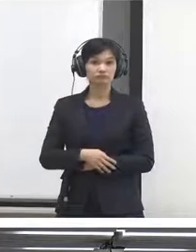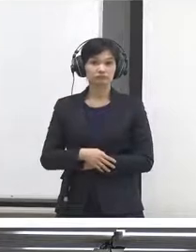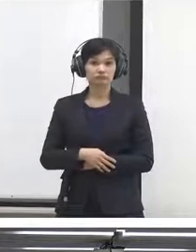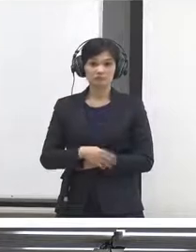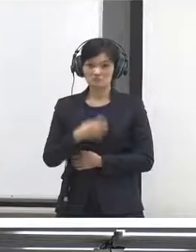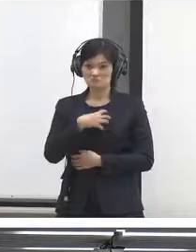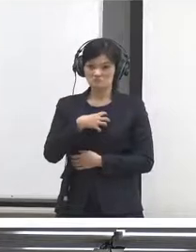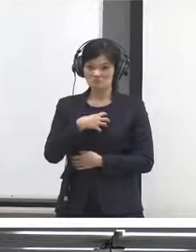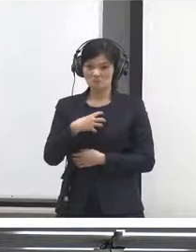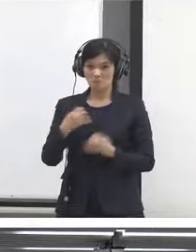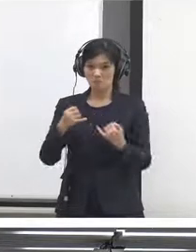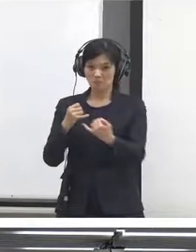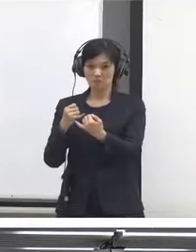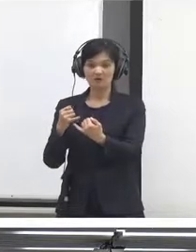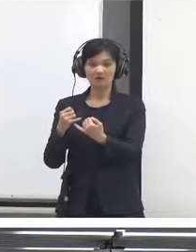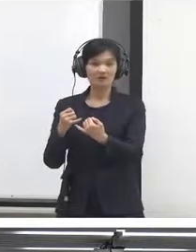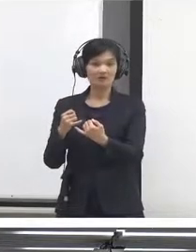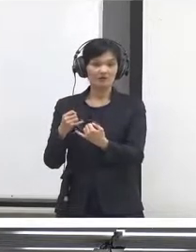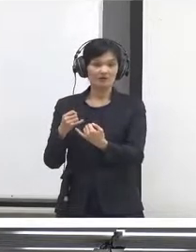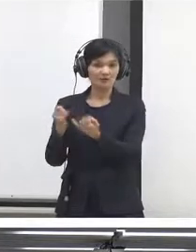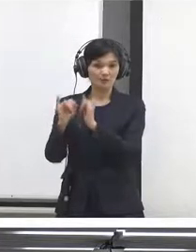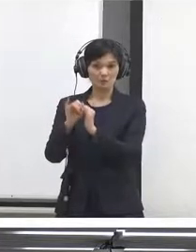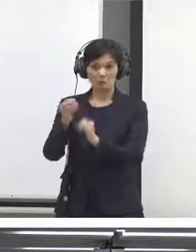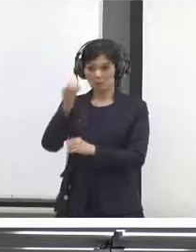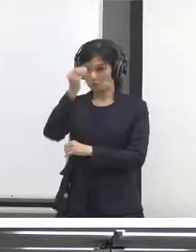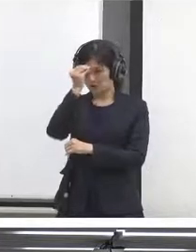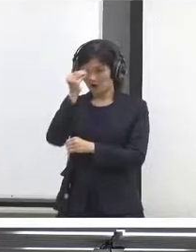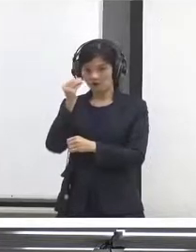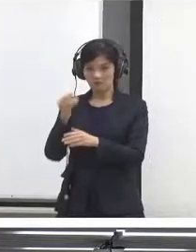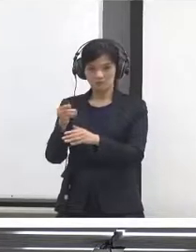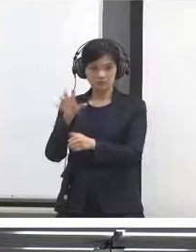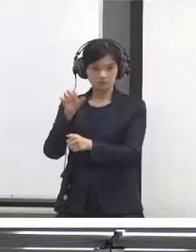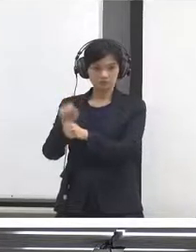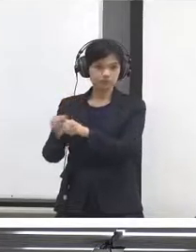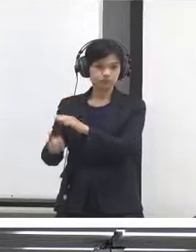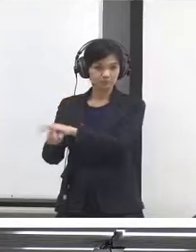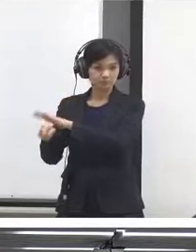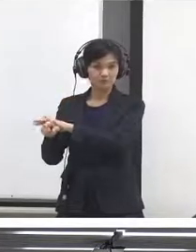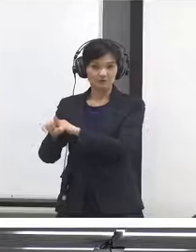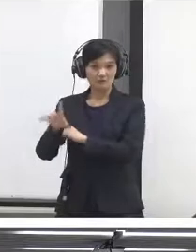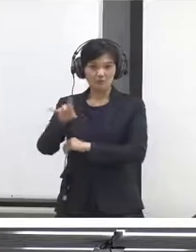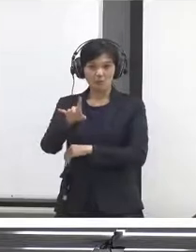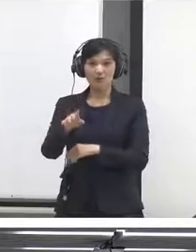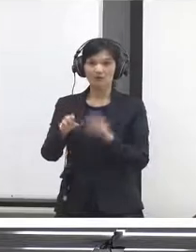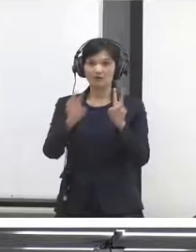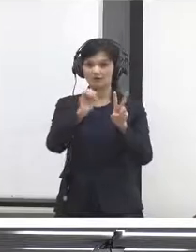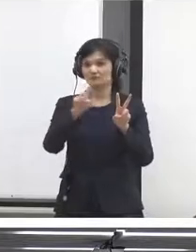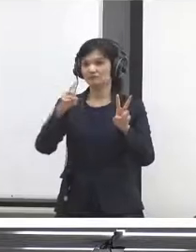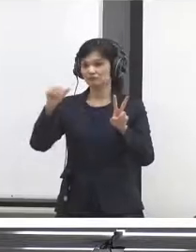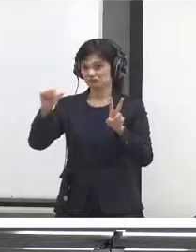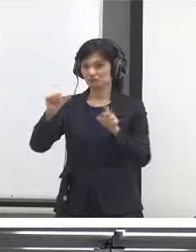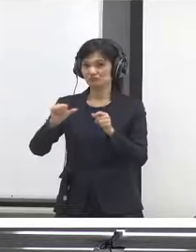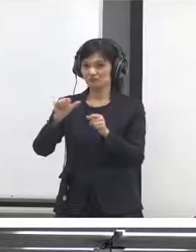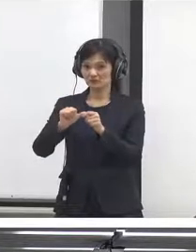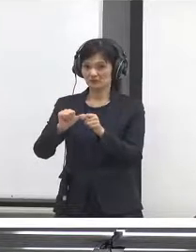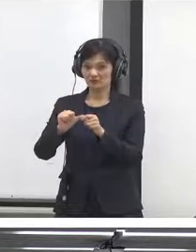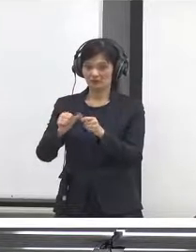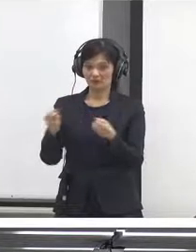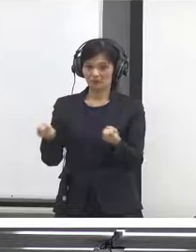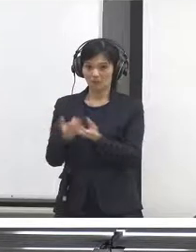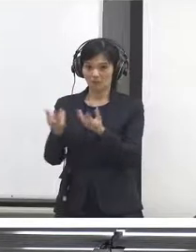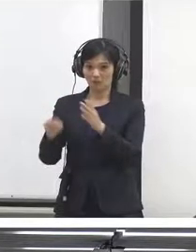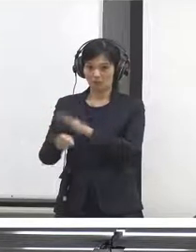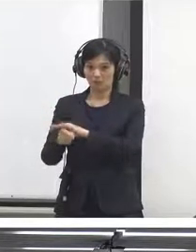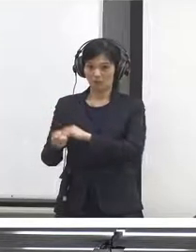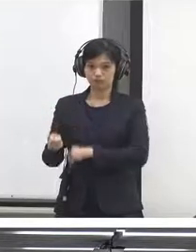2015. It's a huge wave, and some people said it is reboot. So we have a lot of